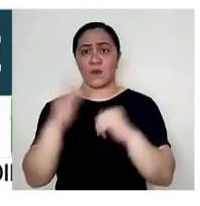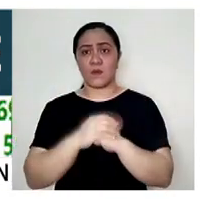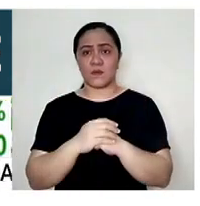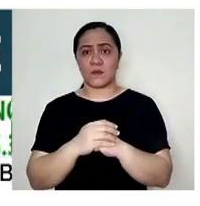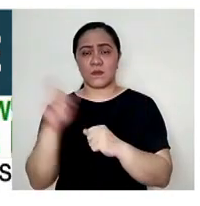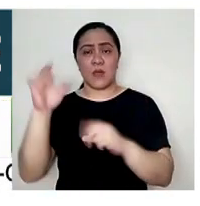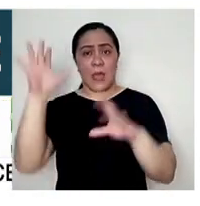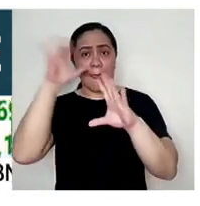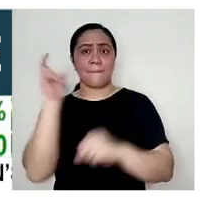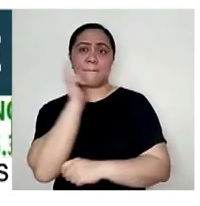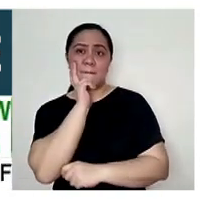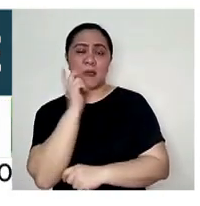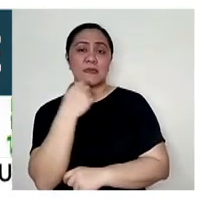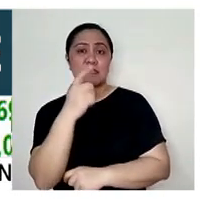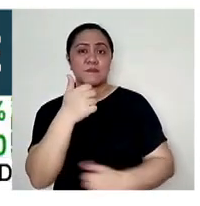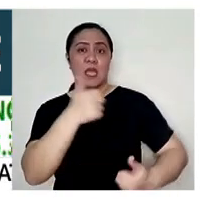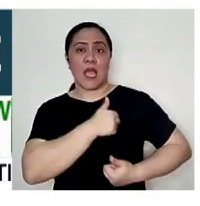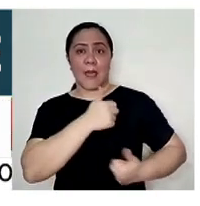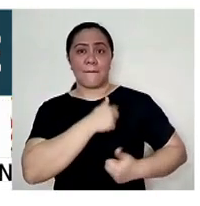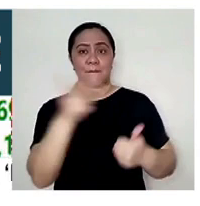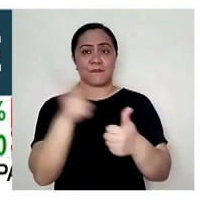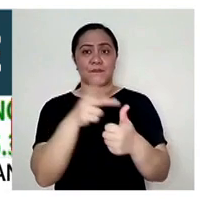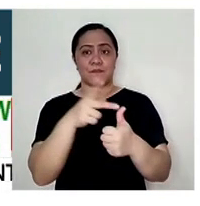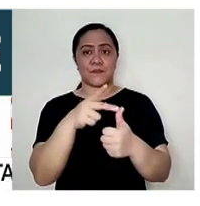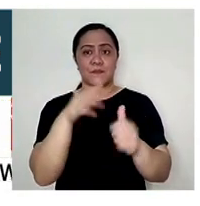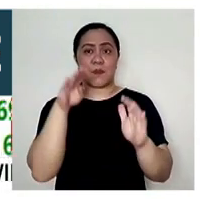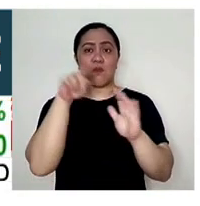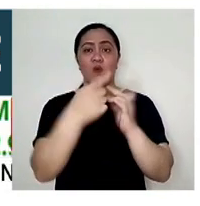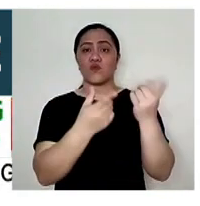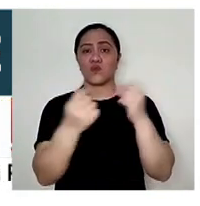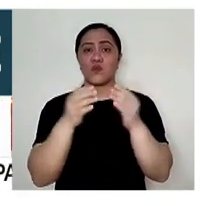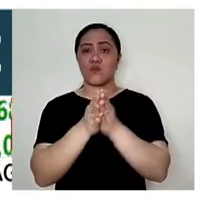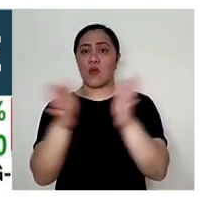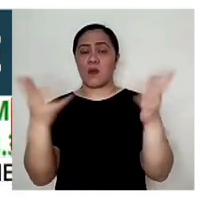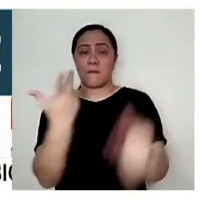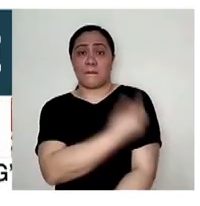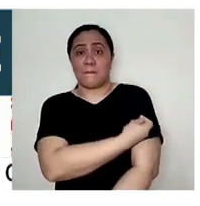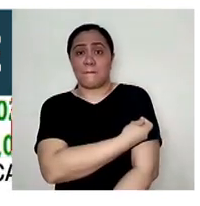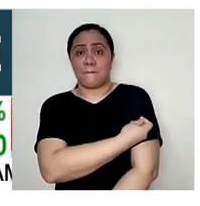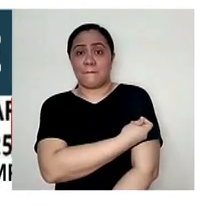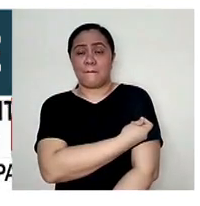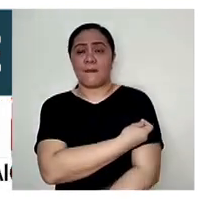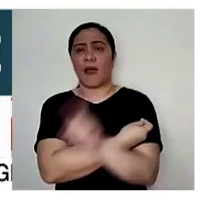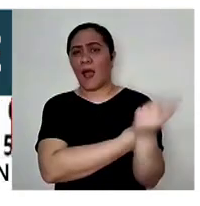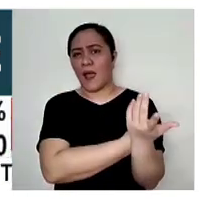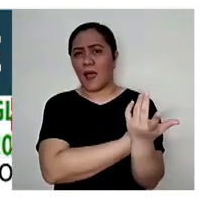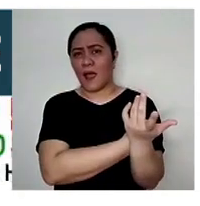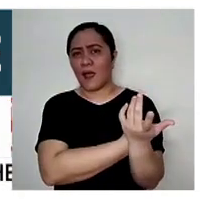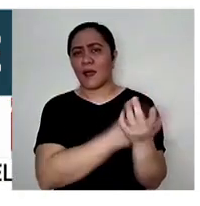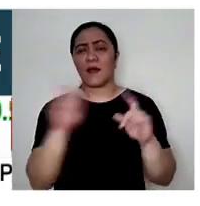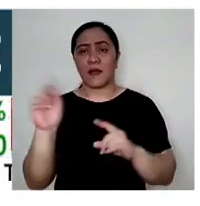the military is going to be the chief implementer of the mass vaccination, then I guess it should follow